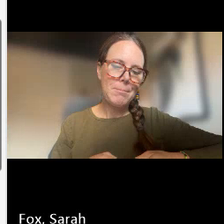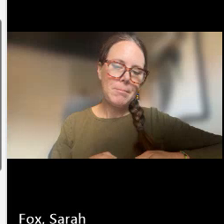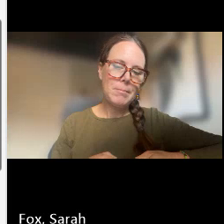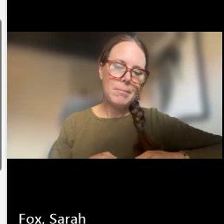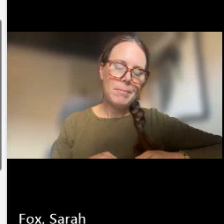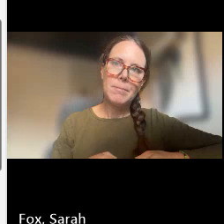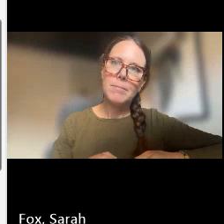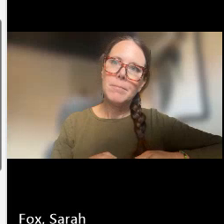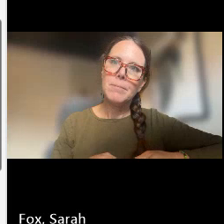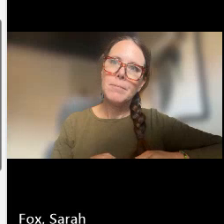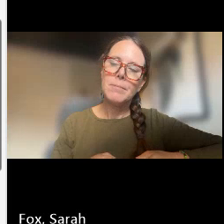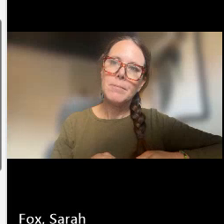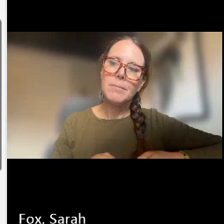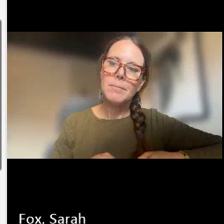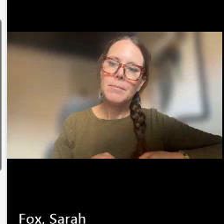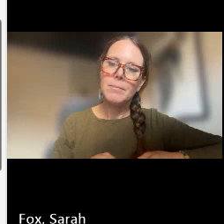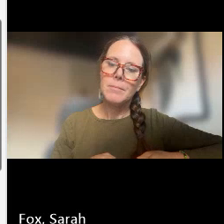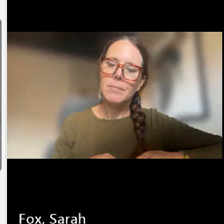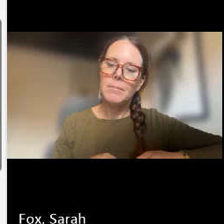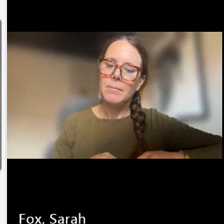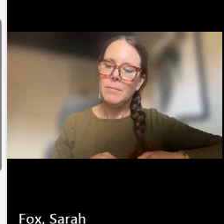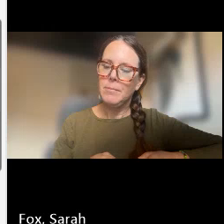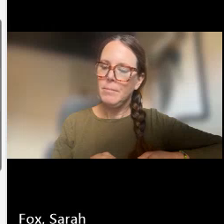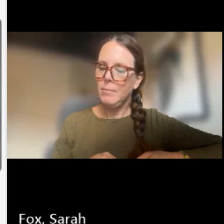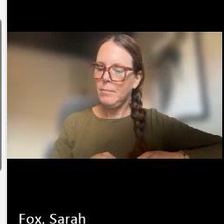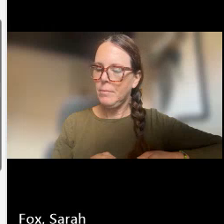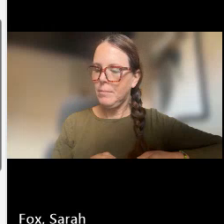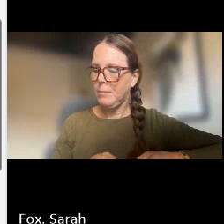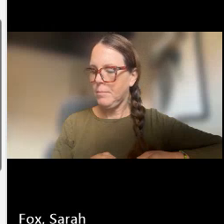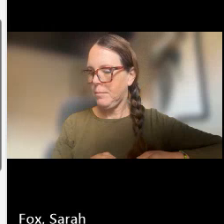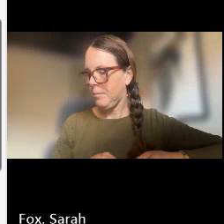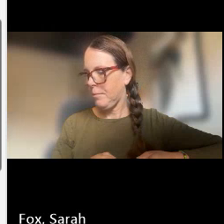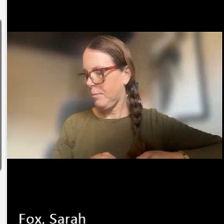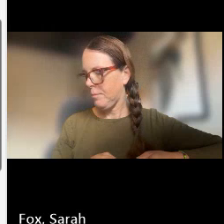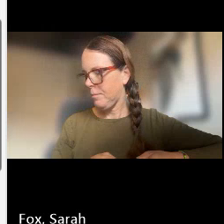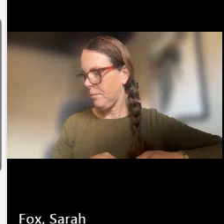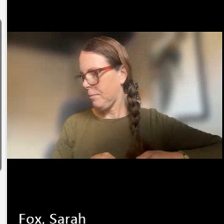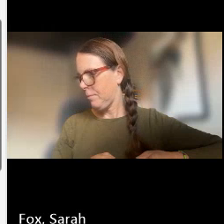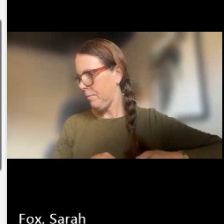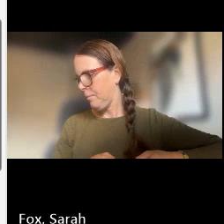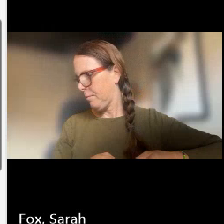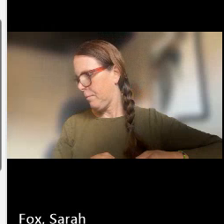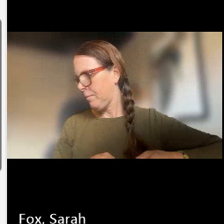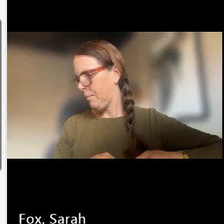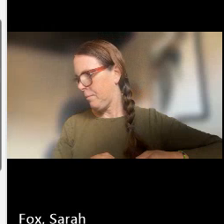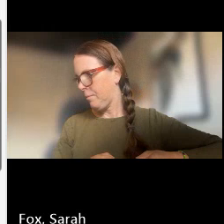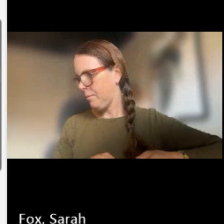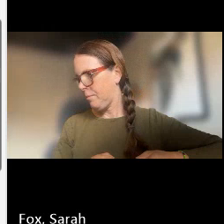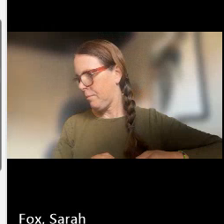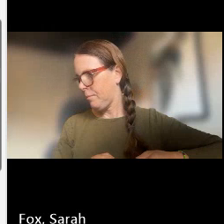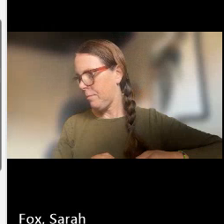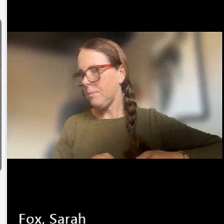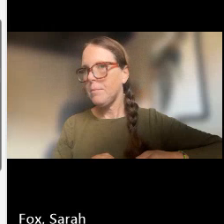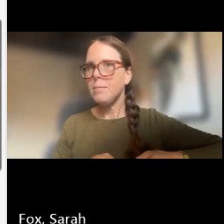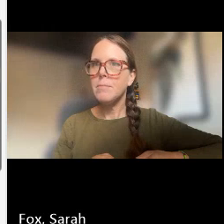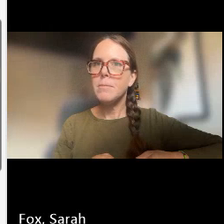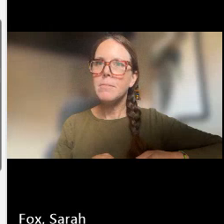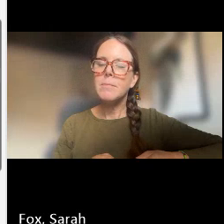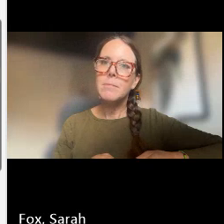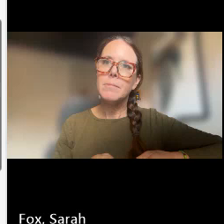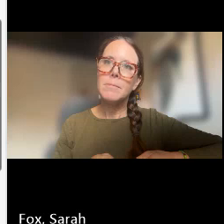have a certain period of time, so their event just occurred. And They have 90 days They have or by 90 the end of